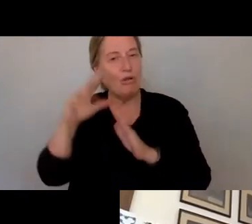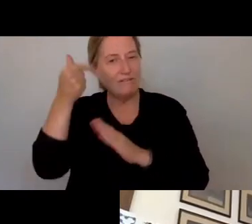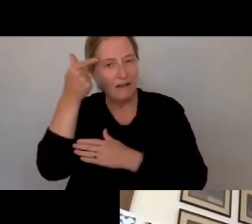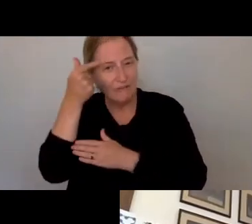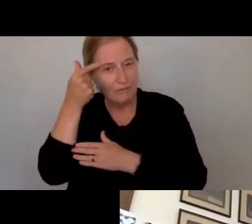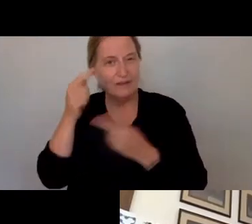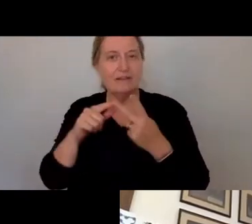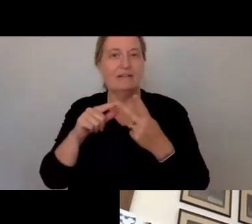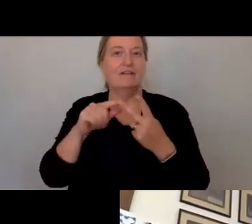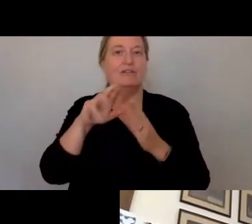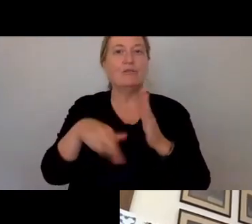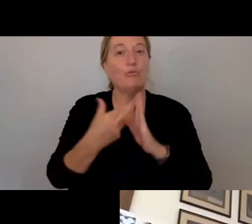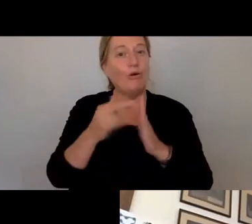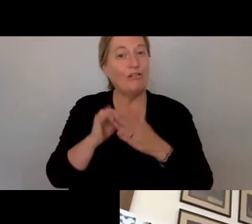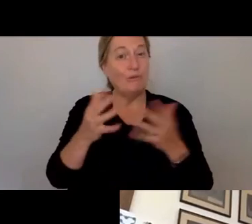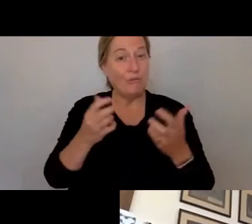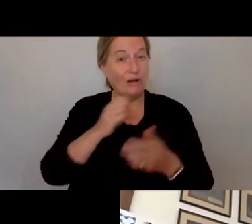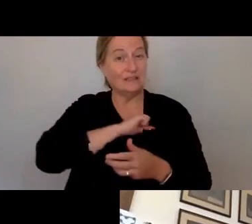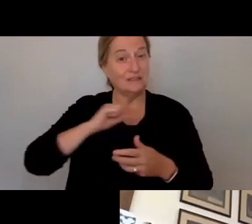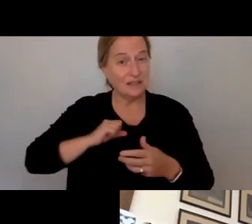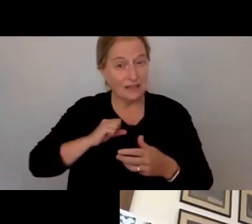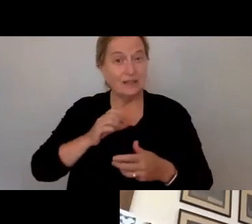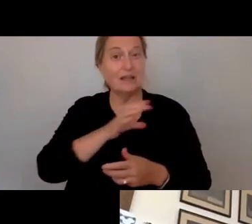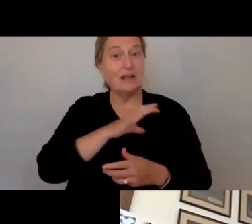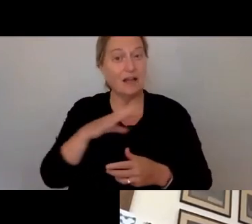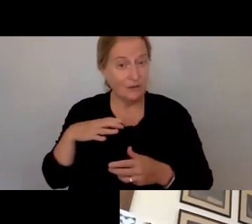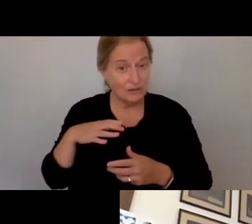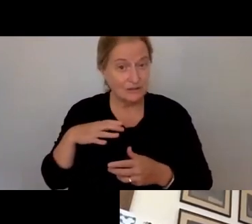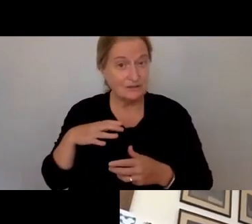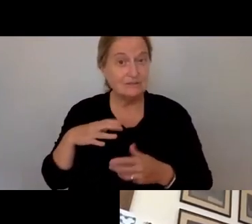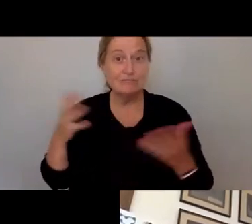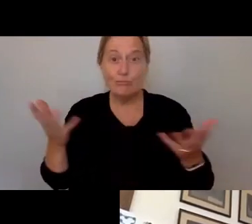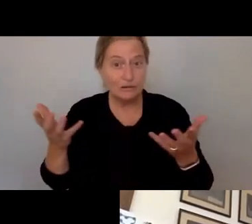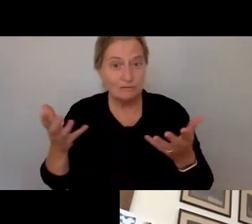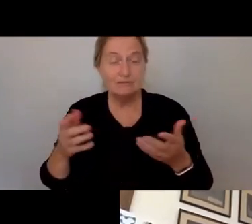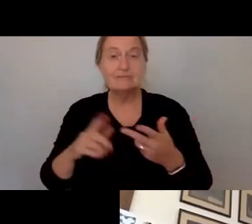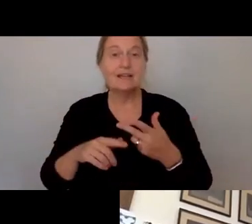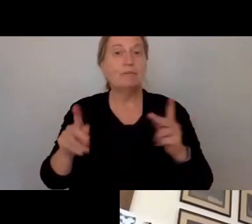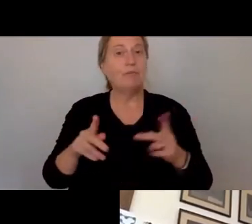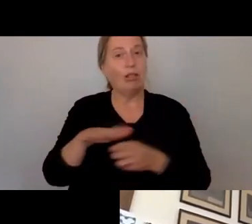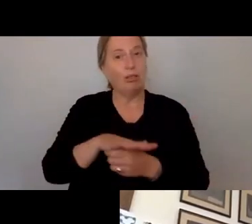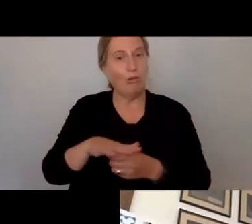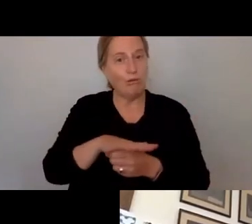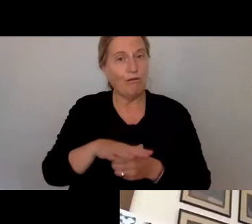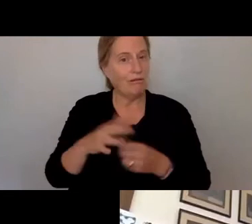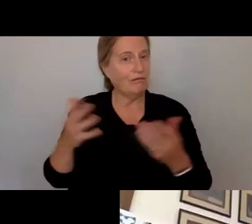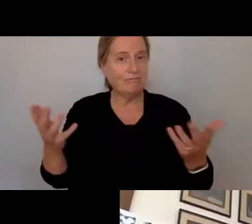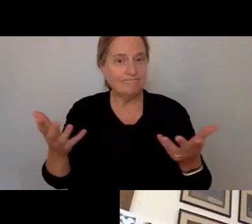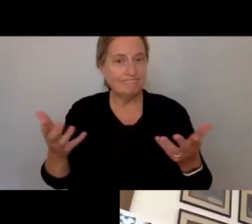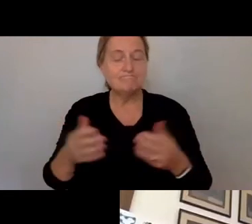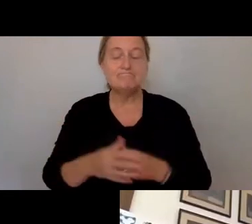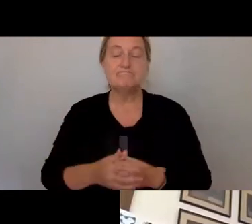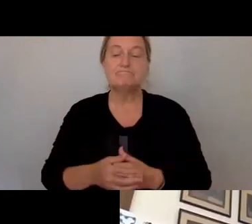senators and House members to play, and our people at the local level. So I would be focusing not